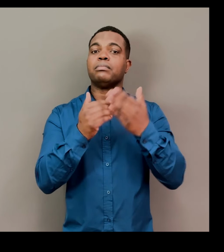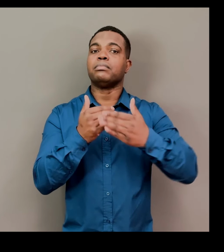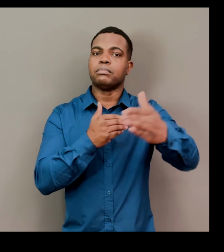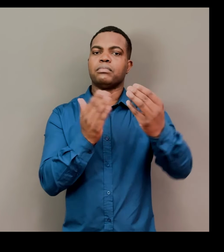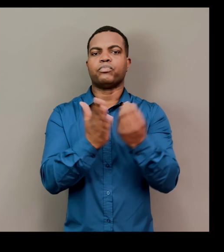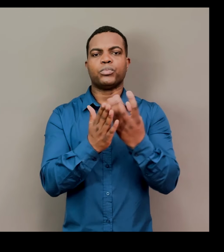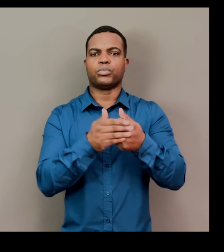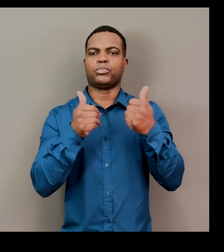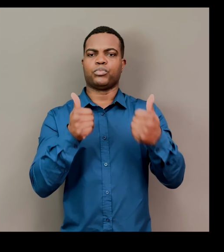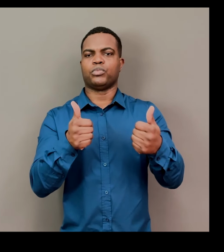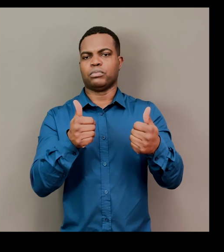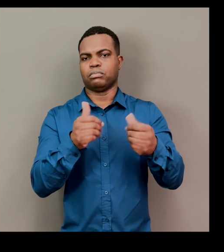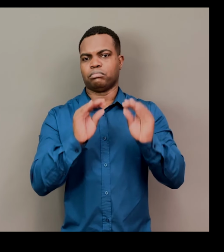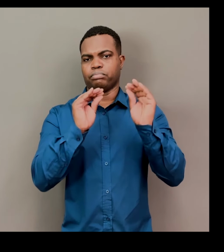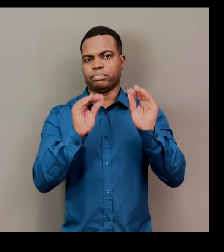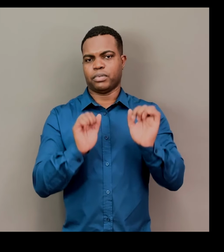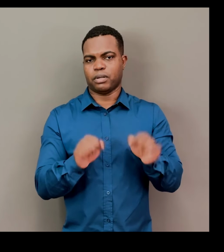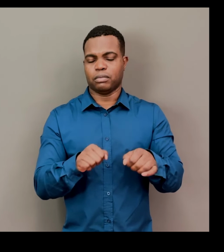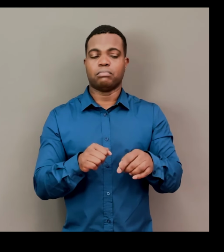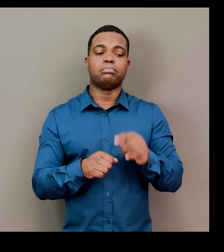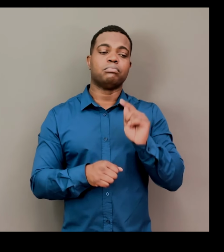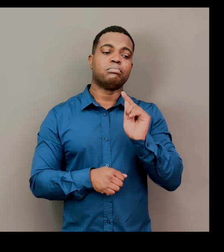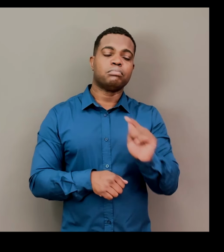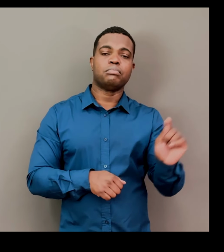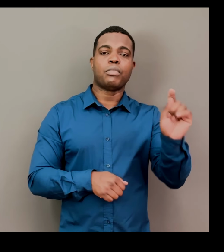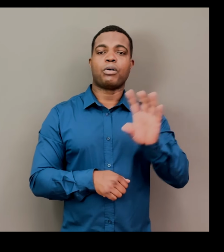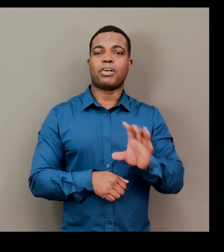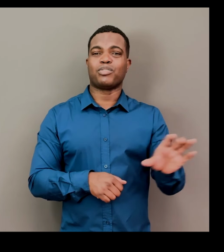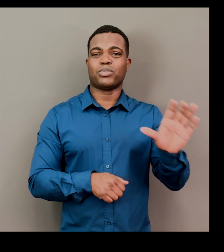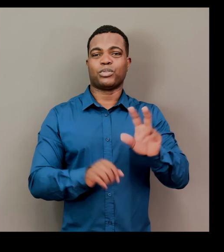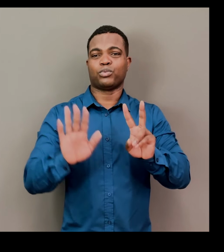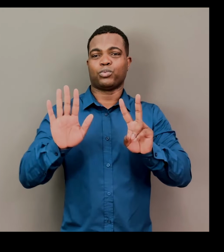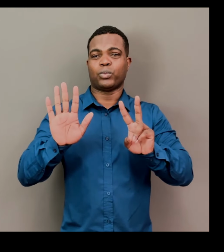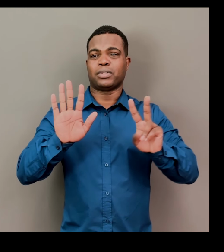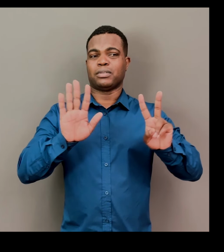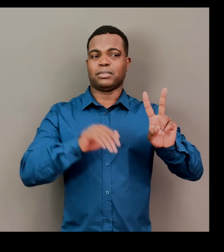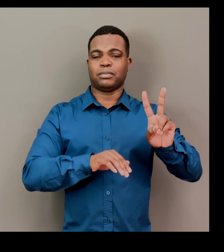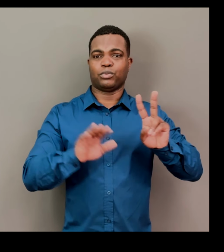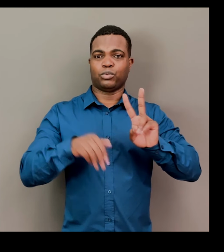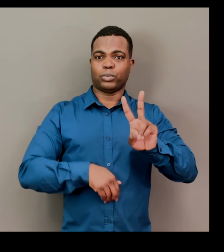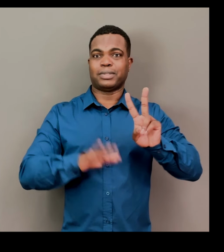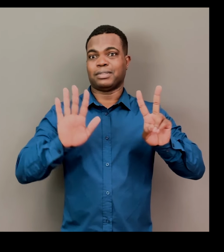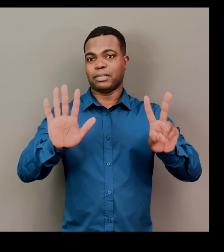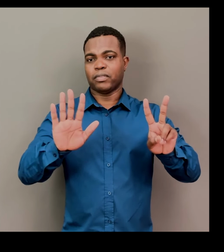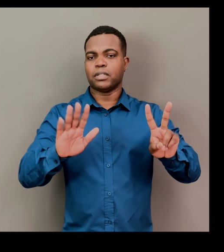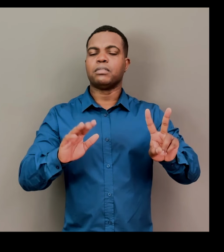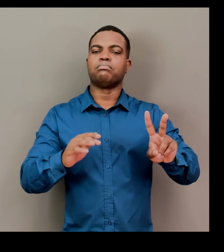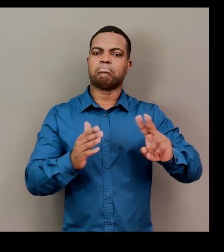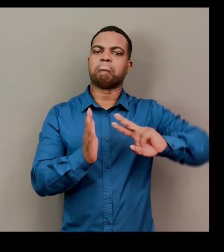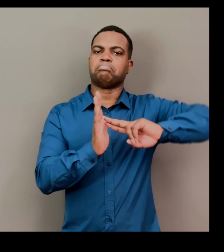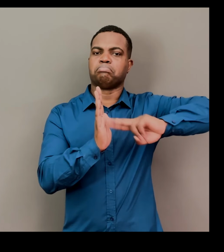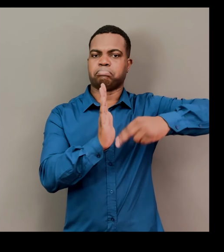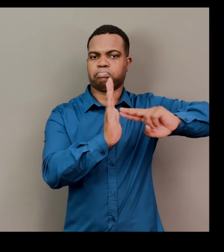earlier Digital Services Act that was agreed by the 27 countries of the EU,